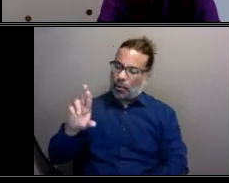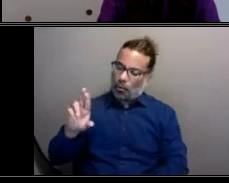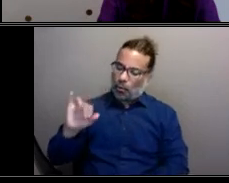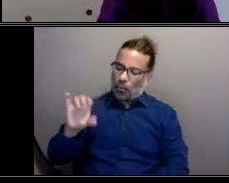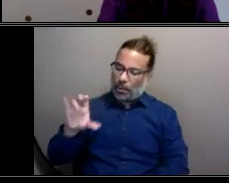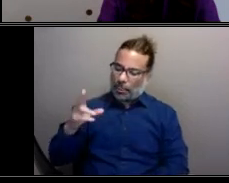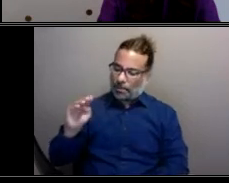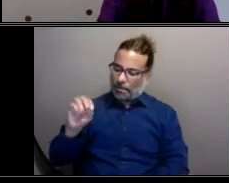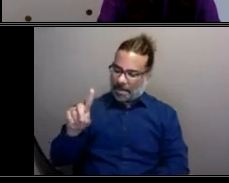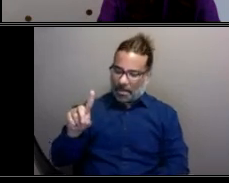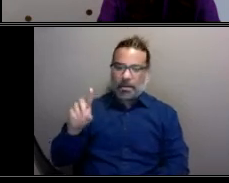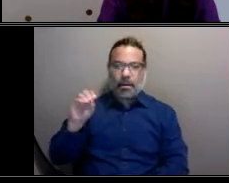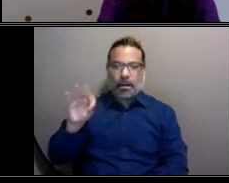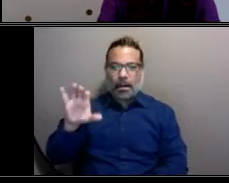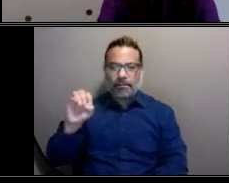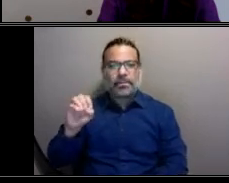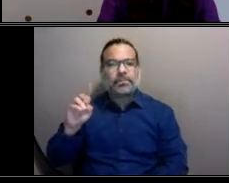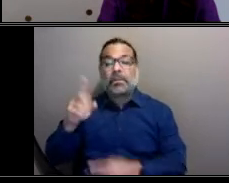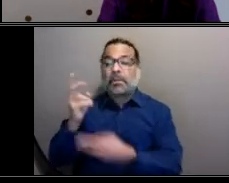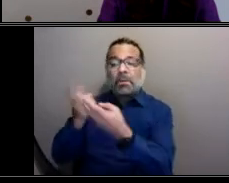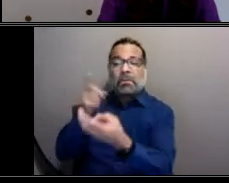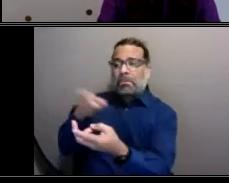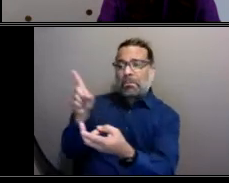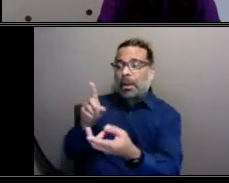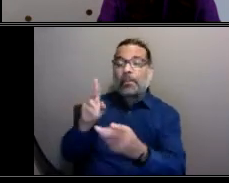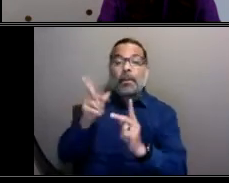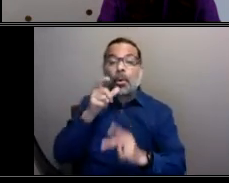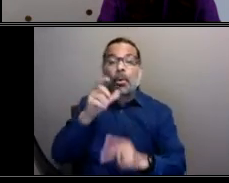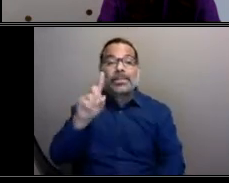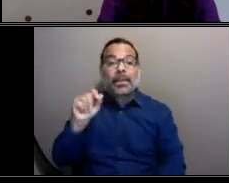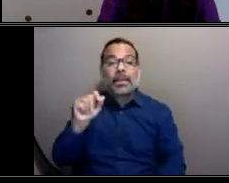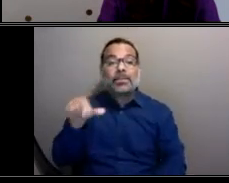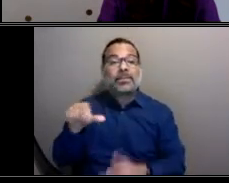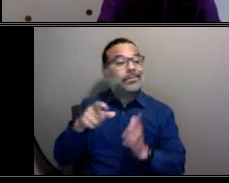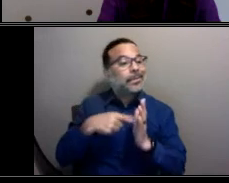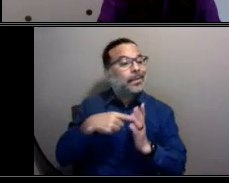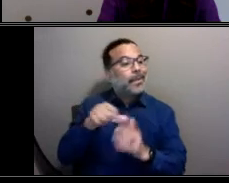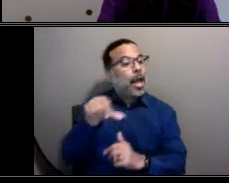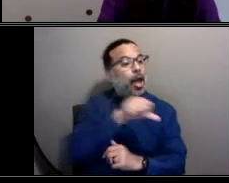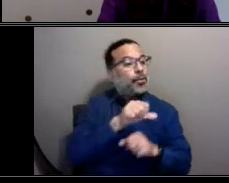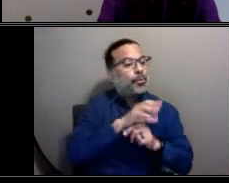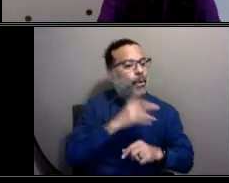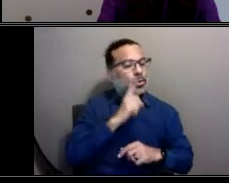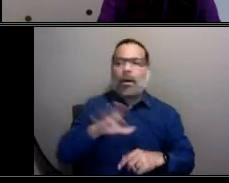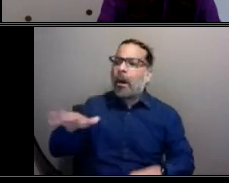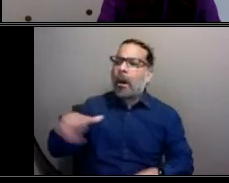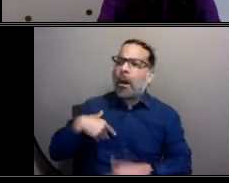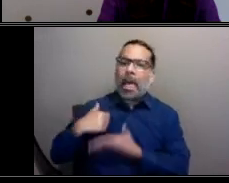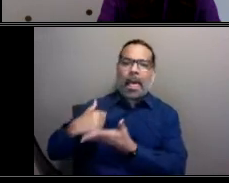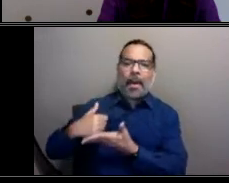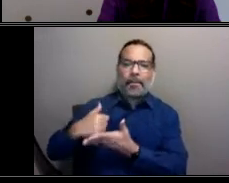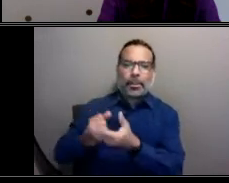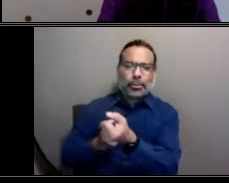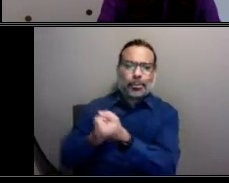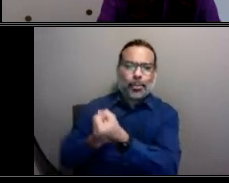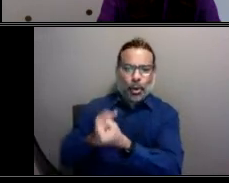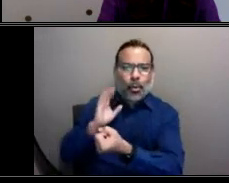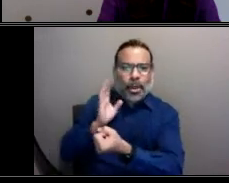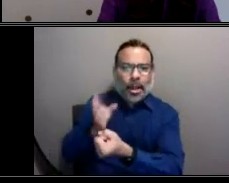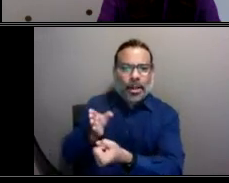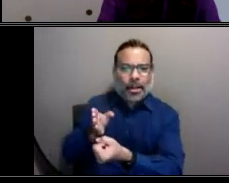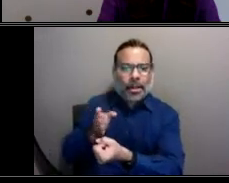the other people on the panel have noticed this, but people with disabilities, sometimes the other employees kind of take them under their wing. They really, really work well